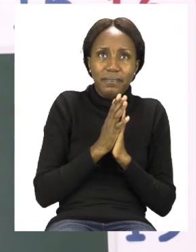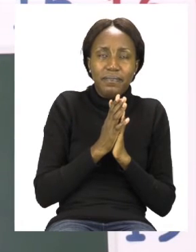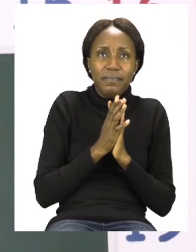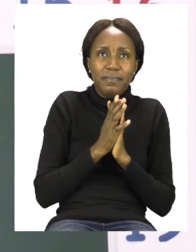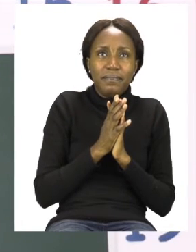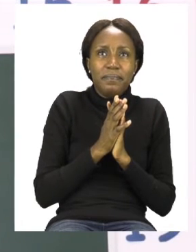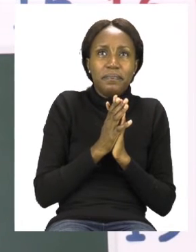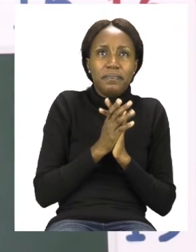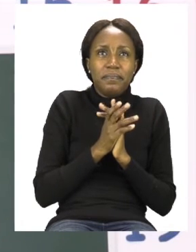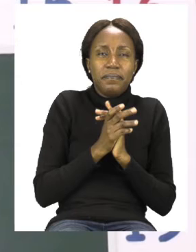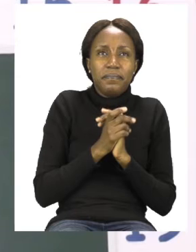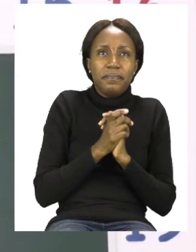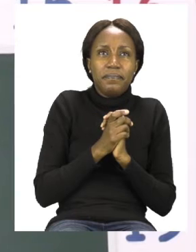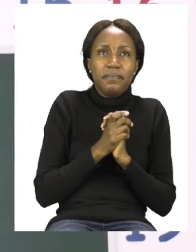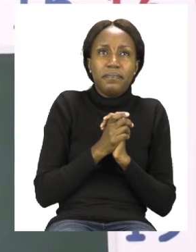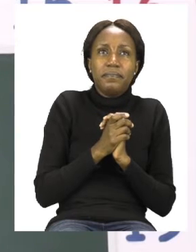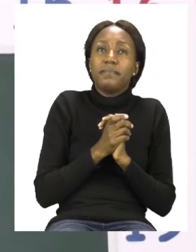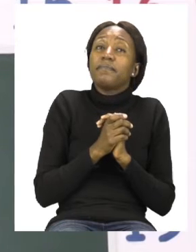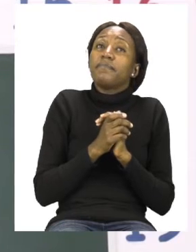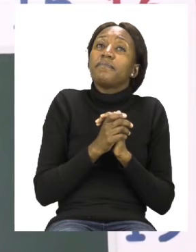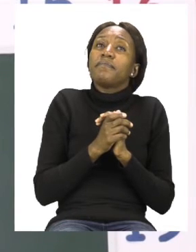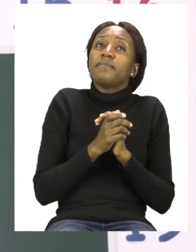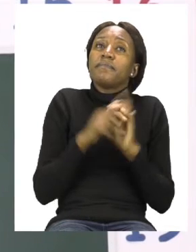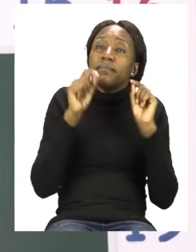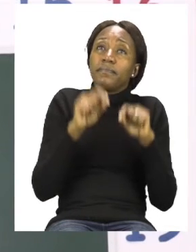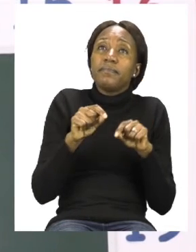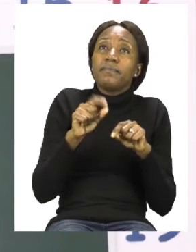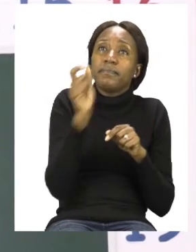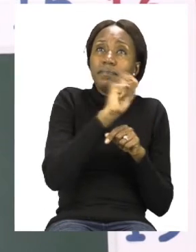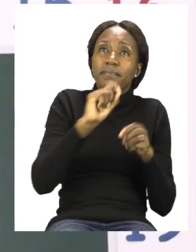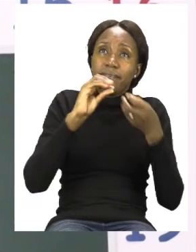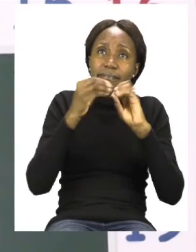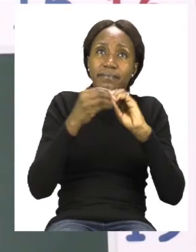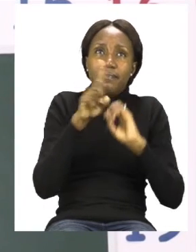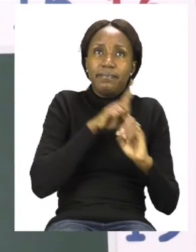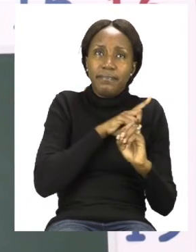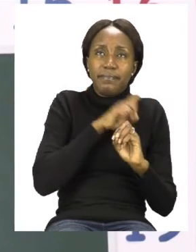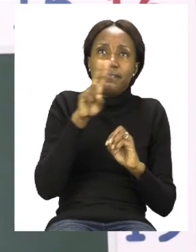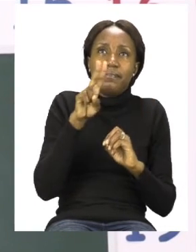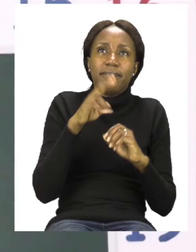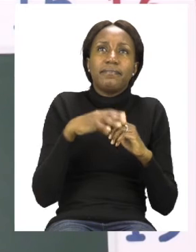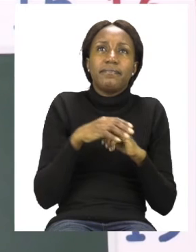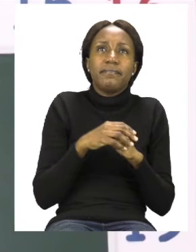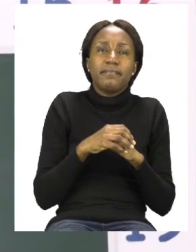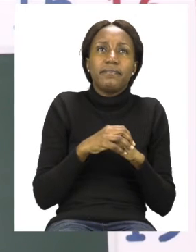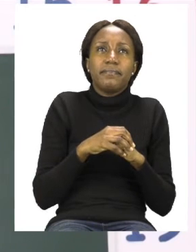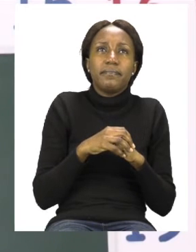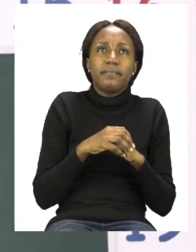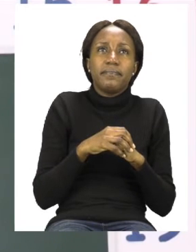it. And then the first thing we're going to do is write the number. So we start by making a